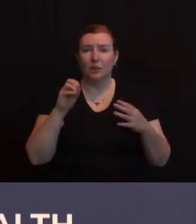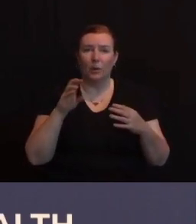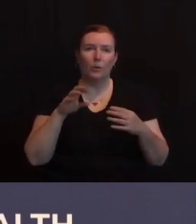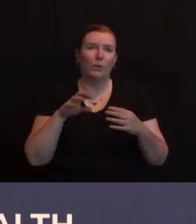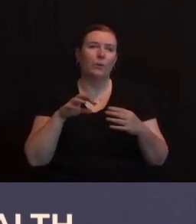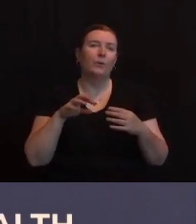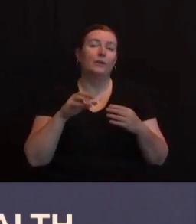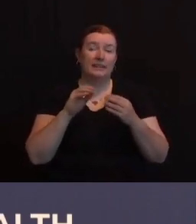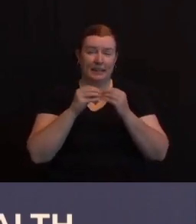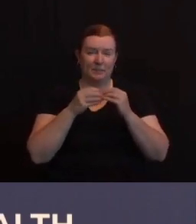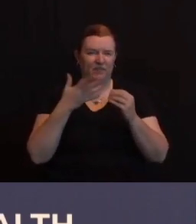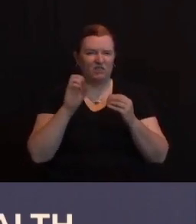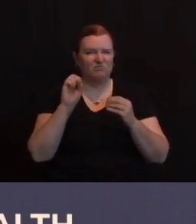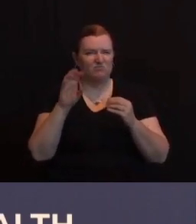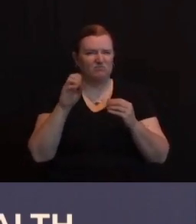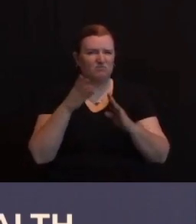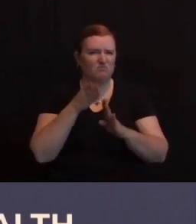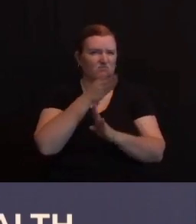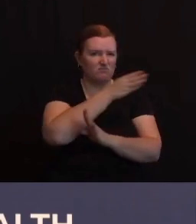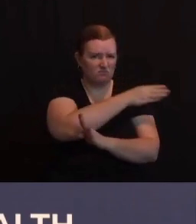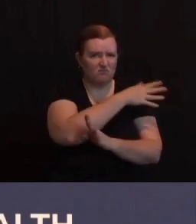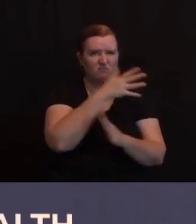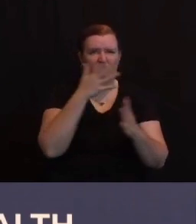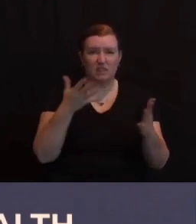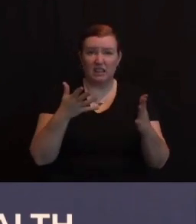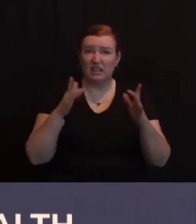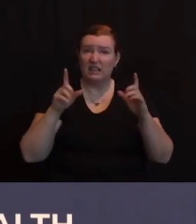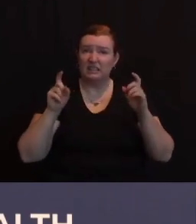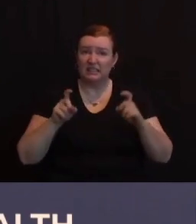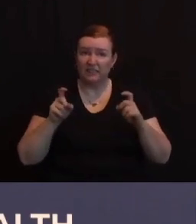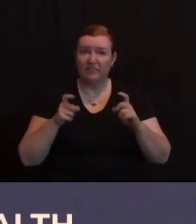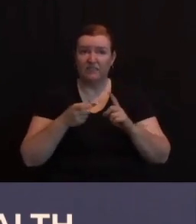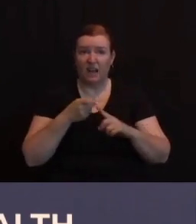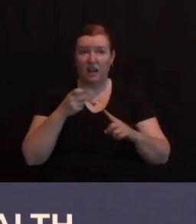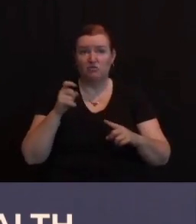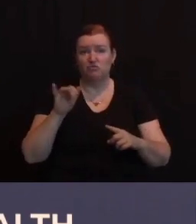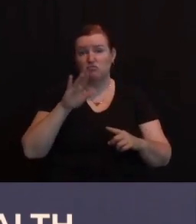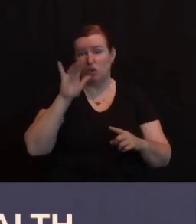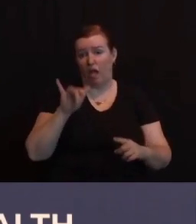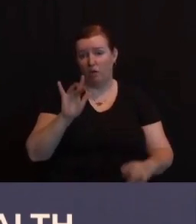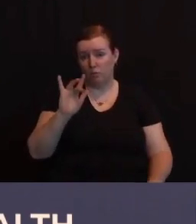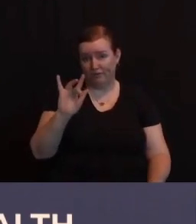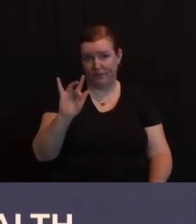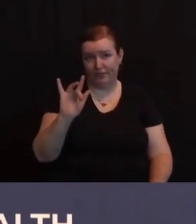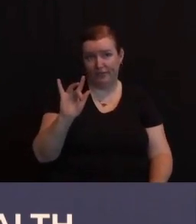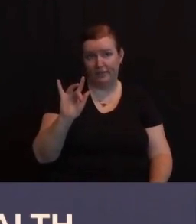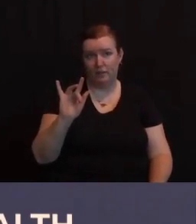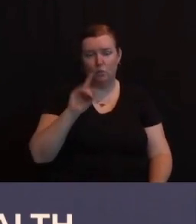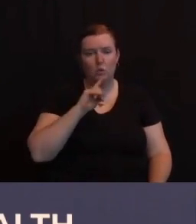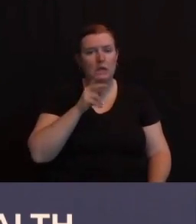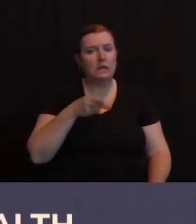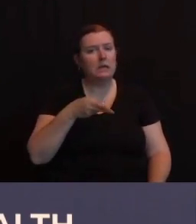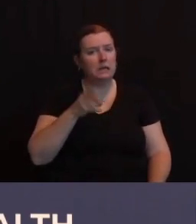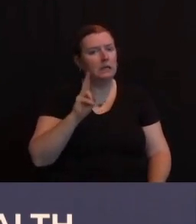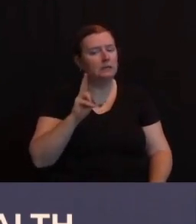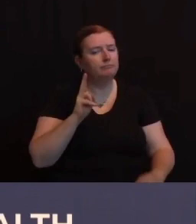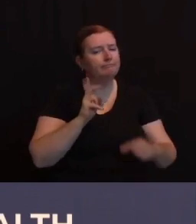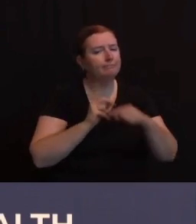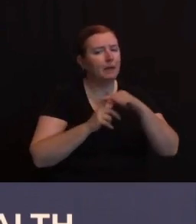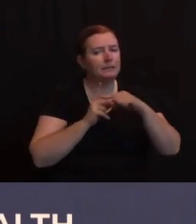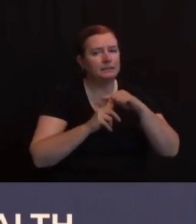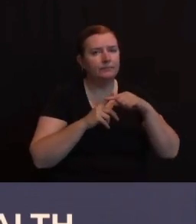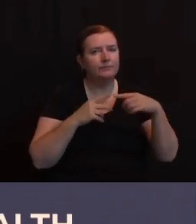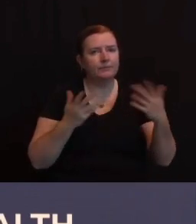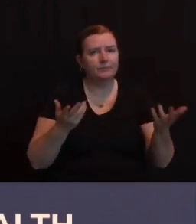that we're reporting, these are tests as of July 25, second highest in the 7-day period. And as Judy noted, the north and central